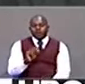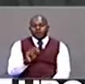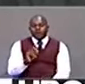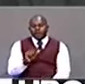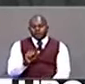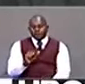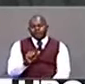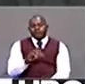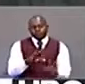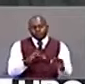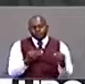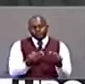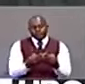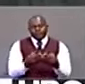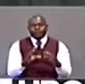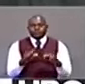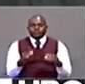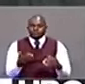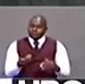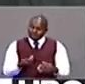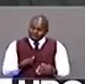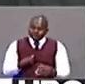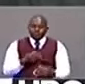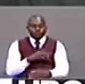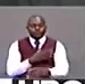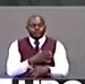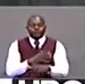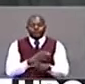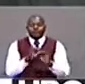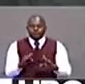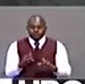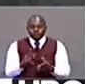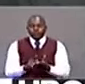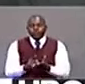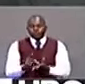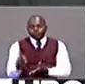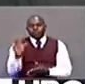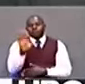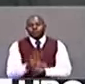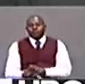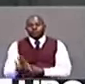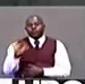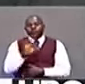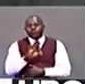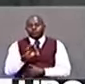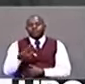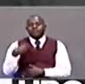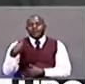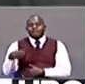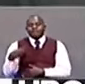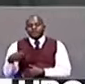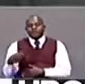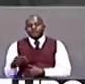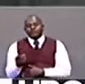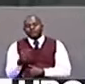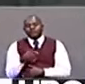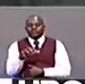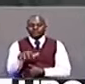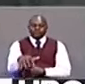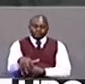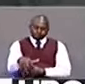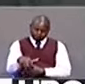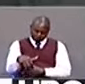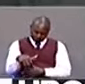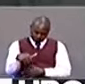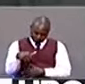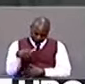not, they did not have resources to procure necessary equipment to get into